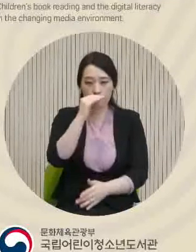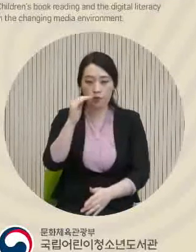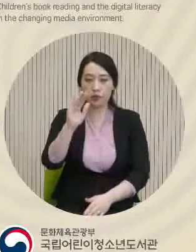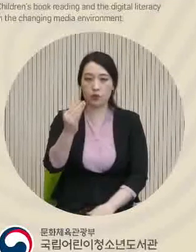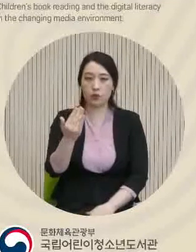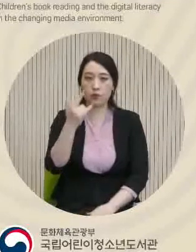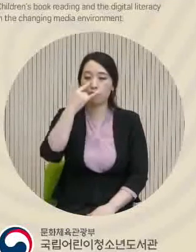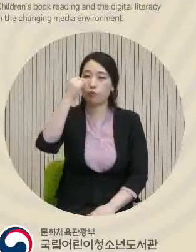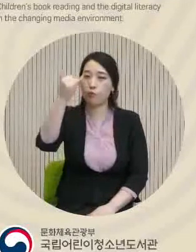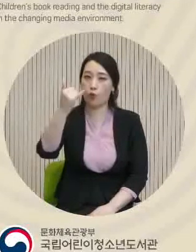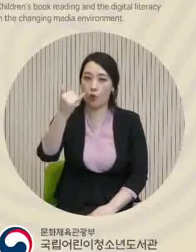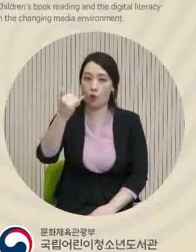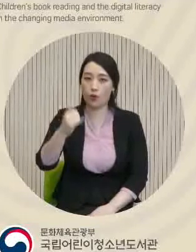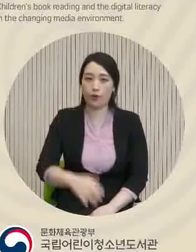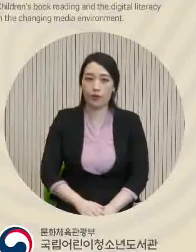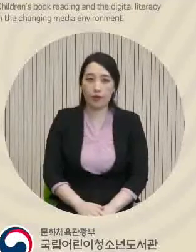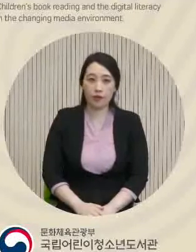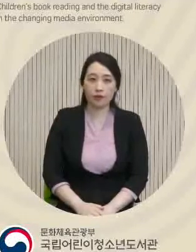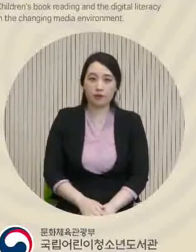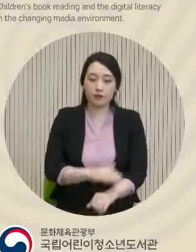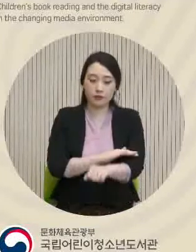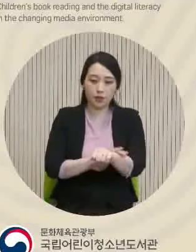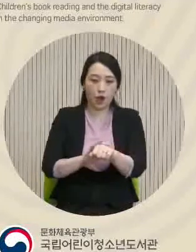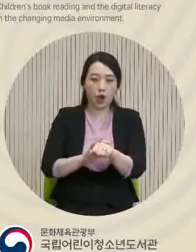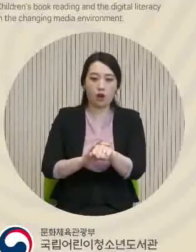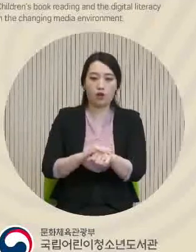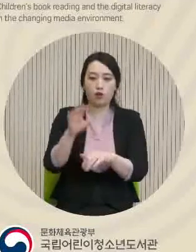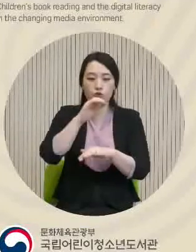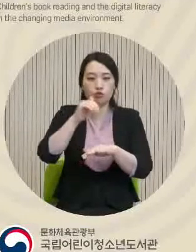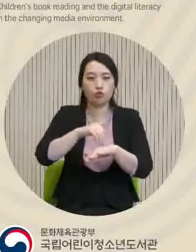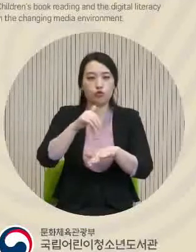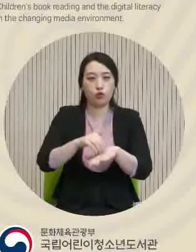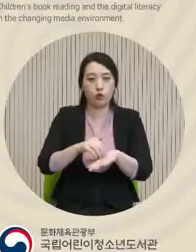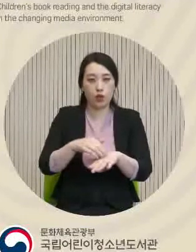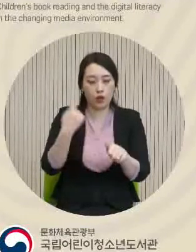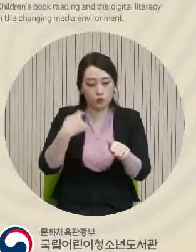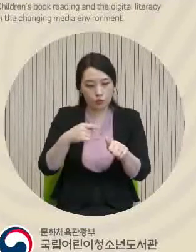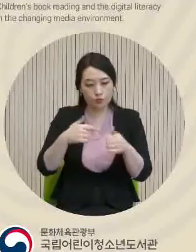the teacher education must be carried out.